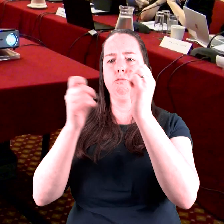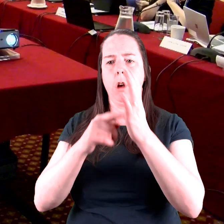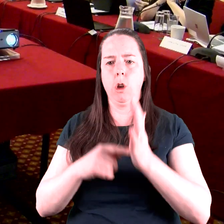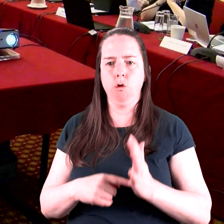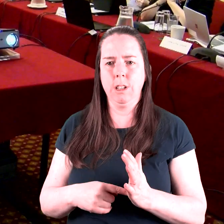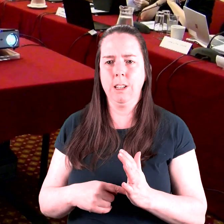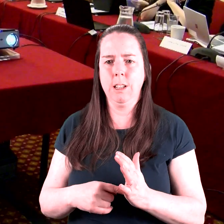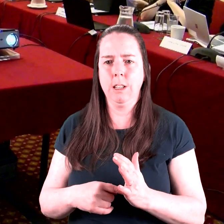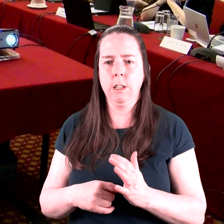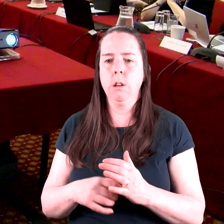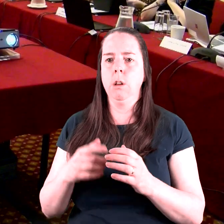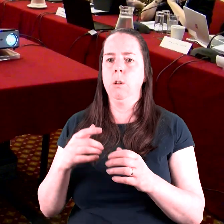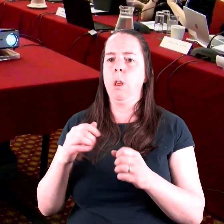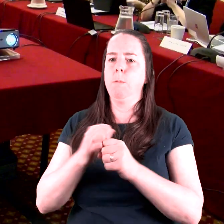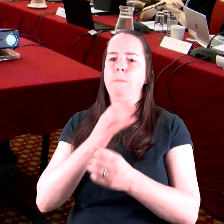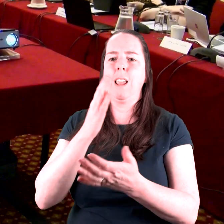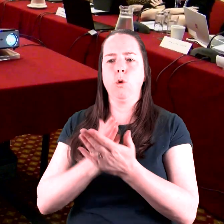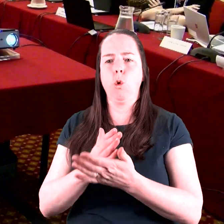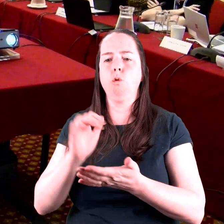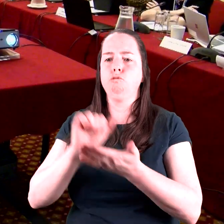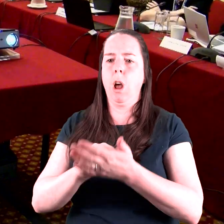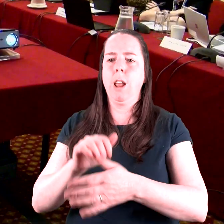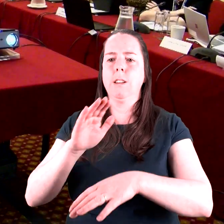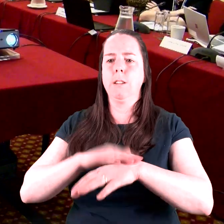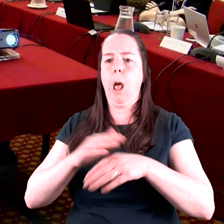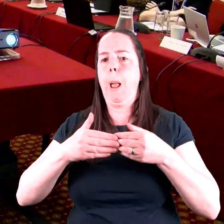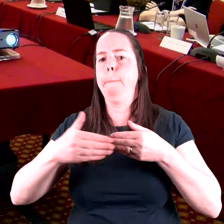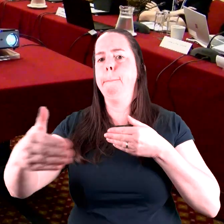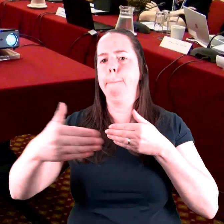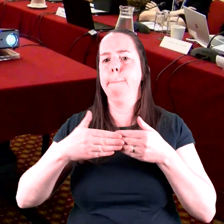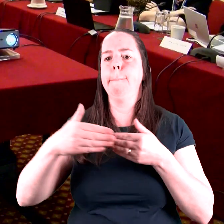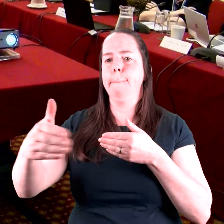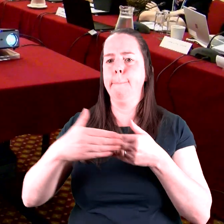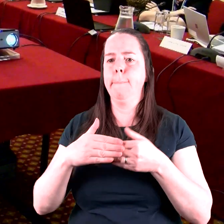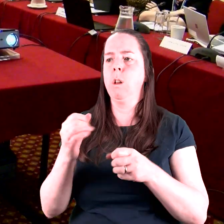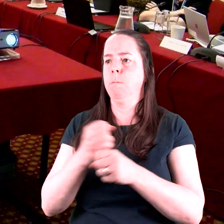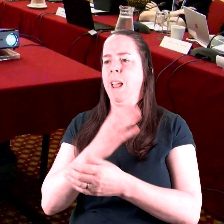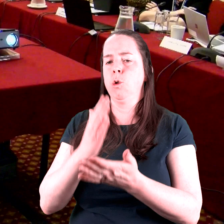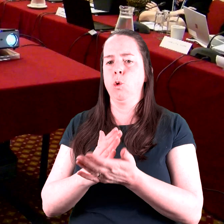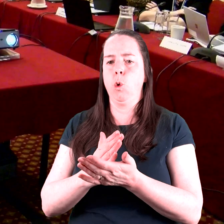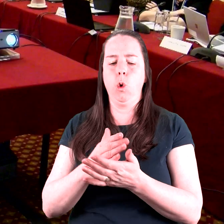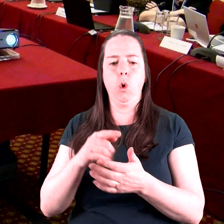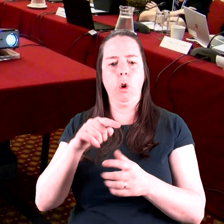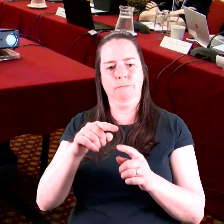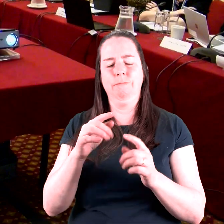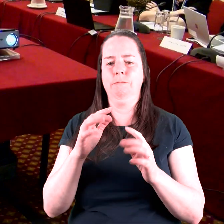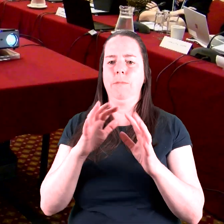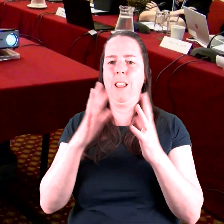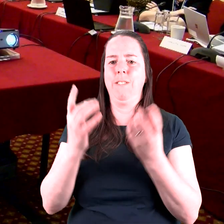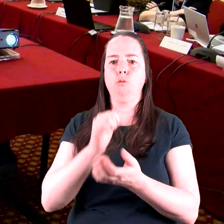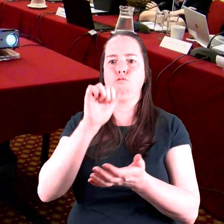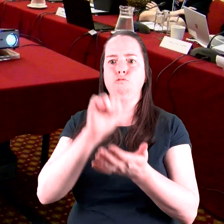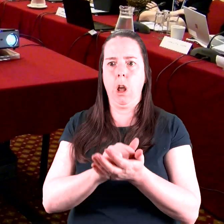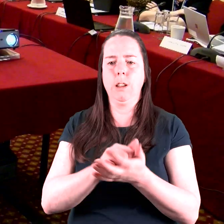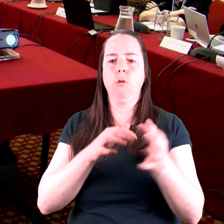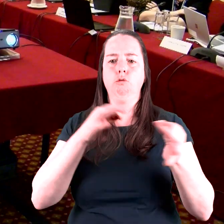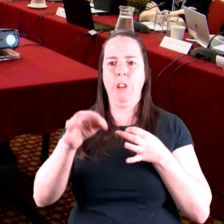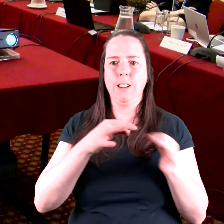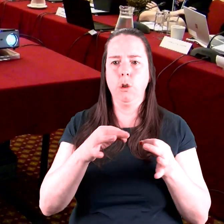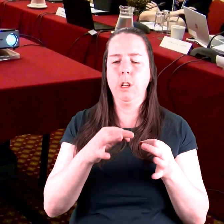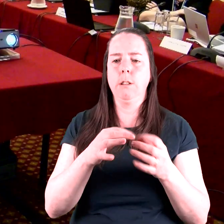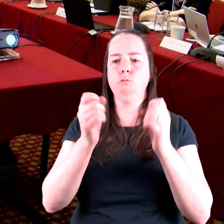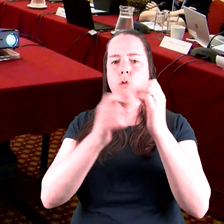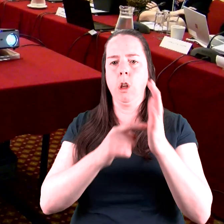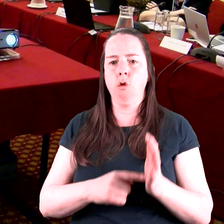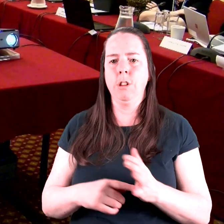develop our strategic priorities, that we take the right length of time for the partnership to make sure that they are absolutely right. So the strategy and